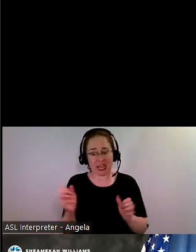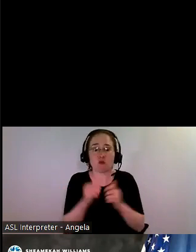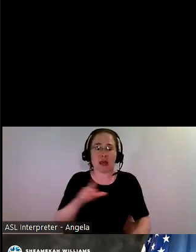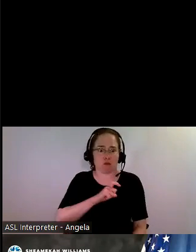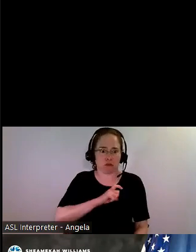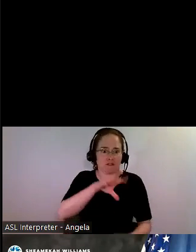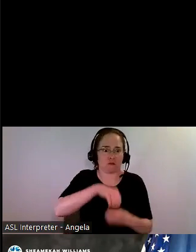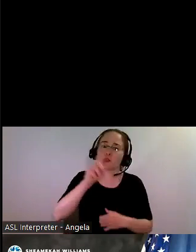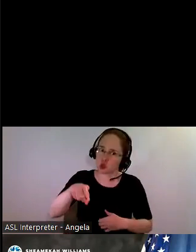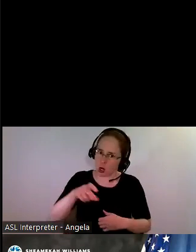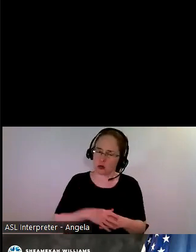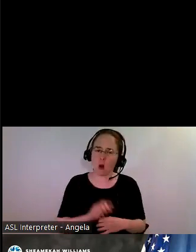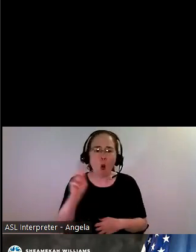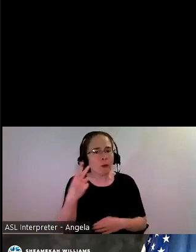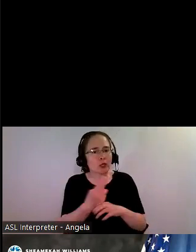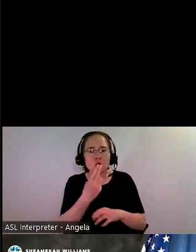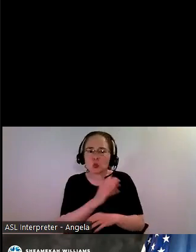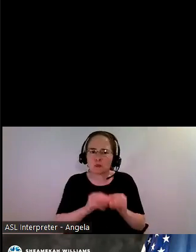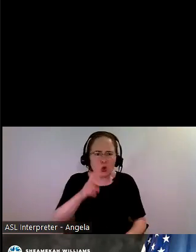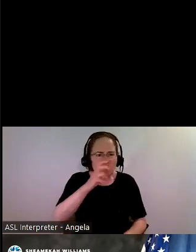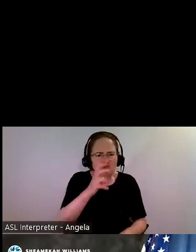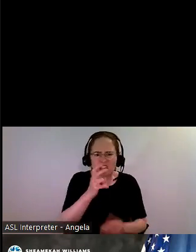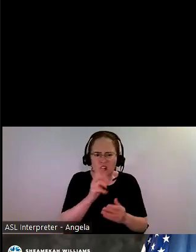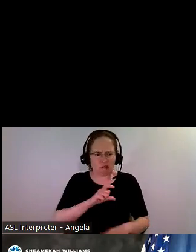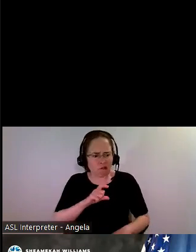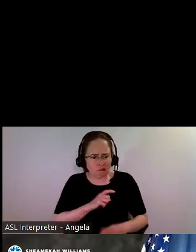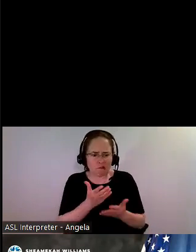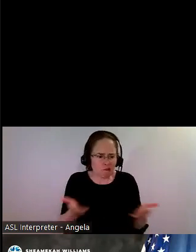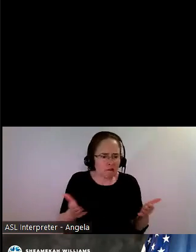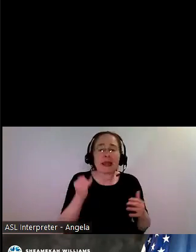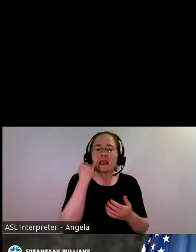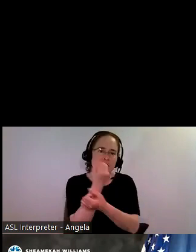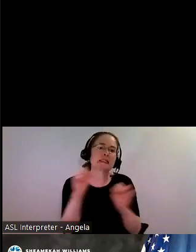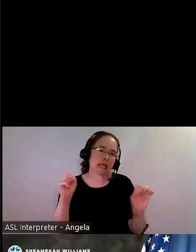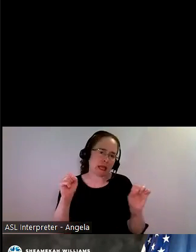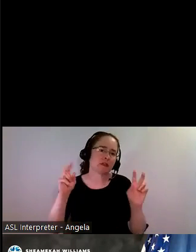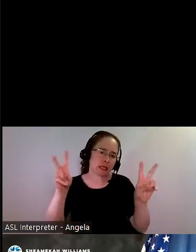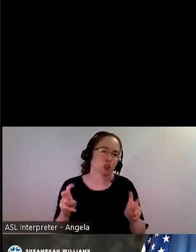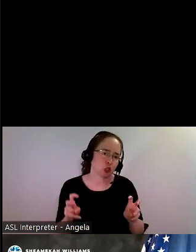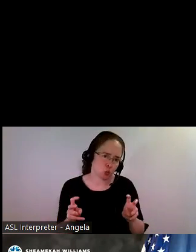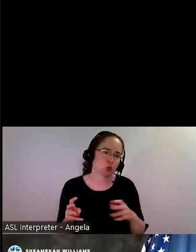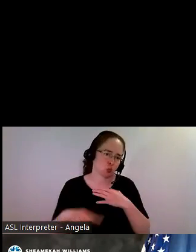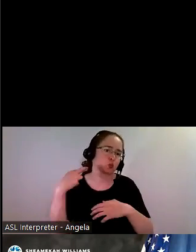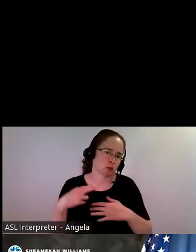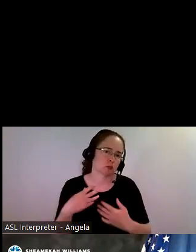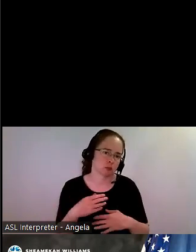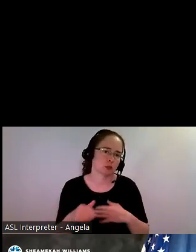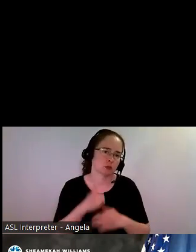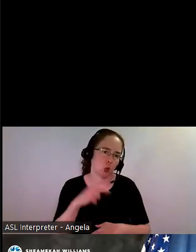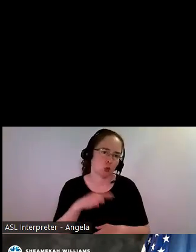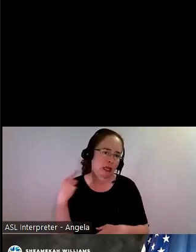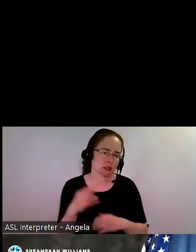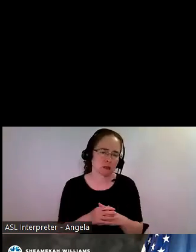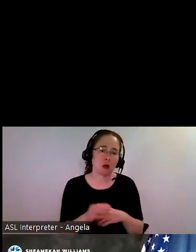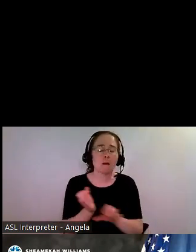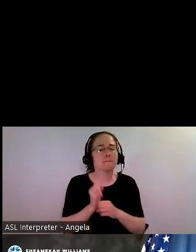We should only utilize those more restrictive things when in fact there is safety and other things that are at hand. And then also making sure